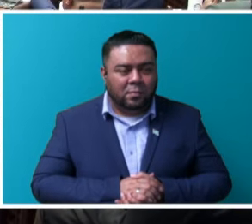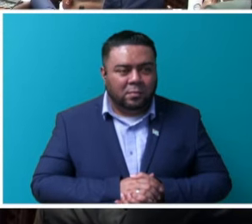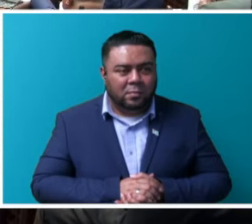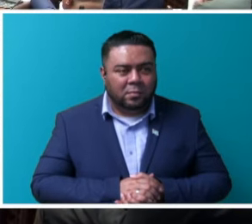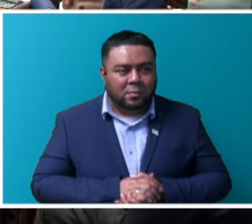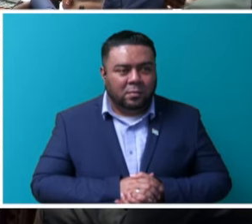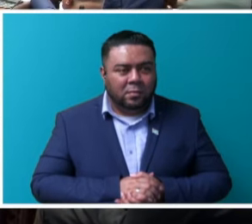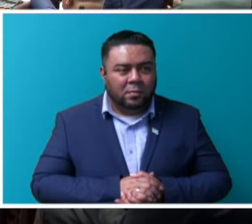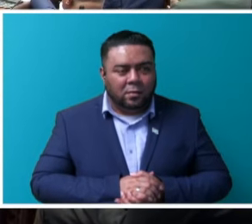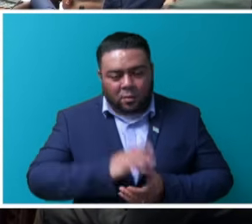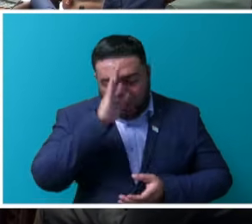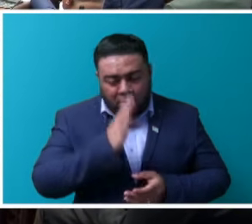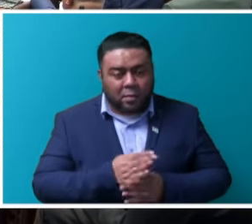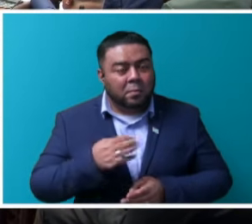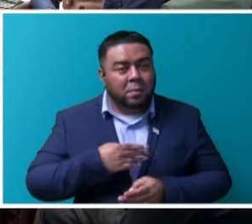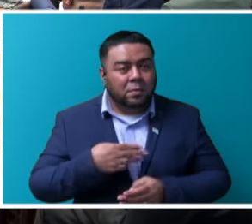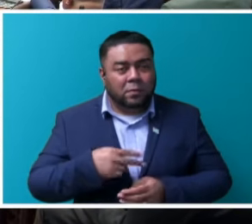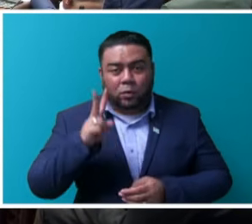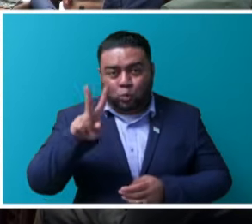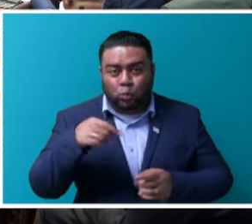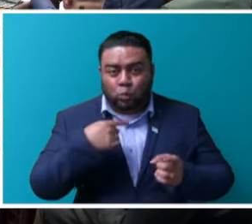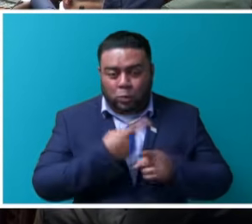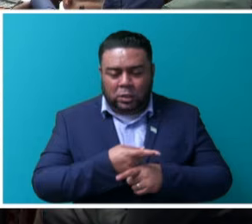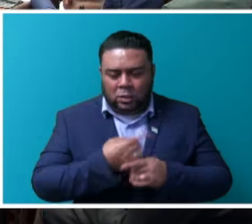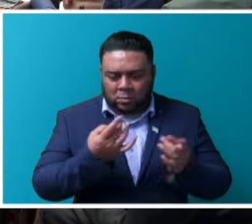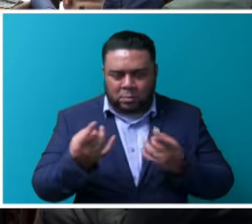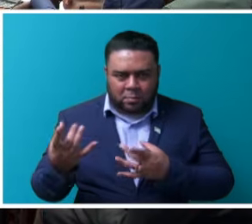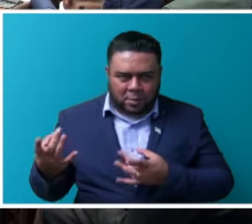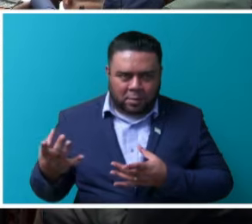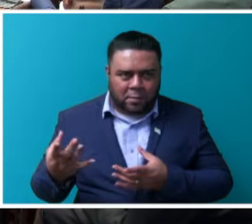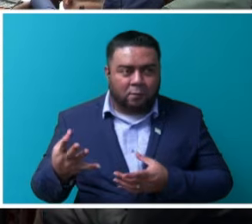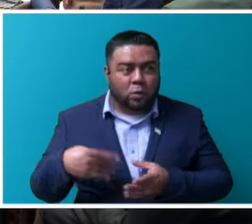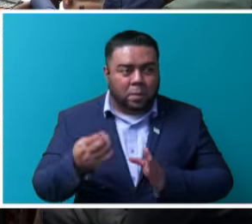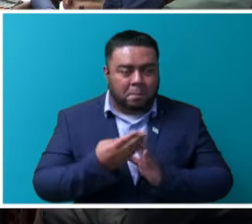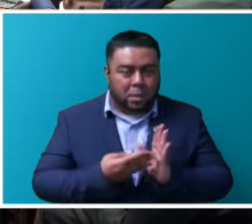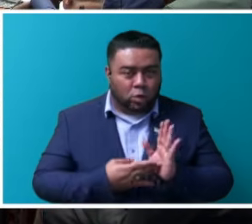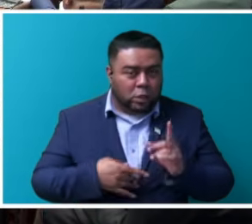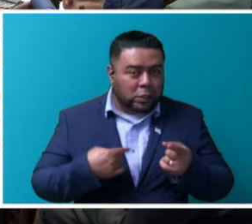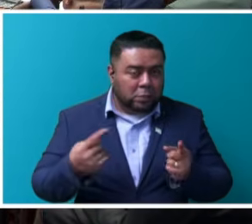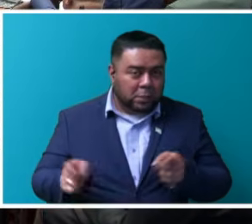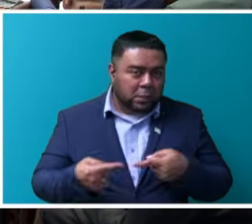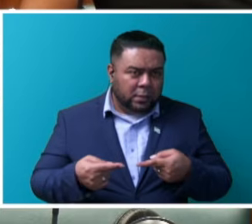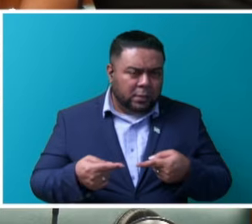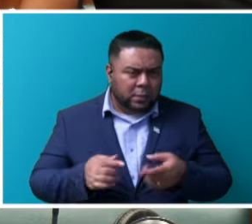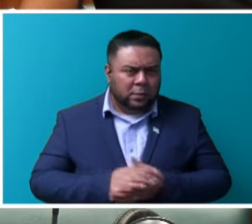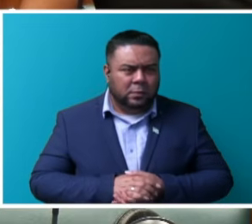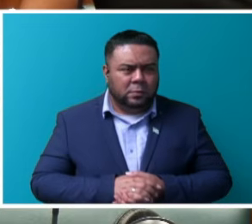members of this August House will have 2 weeks to prepare for the budget debate.